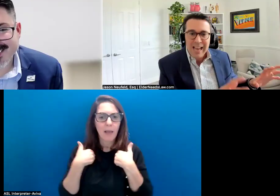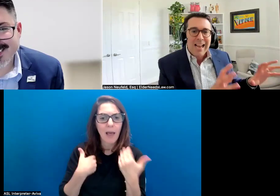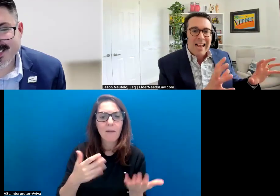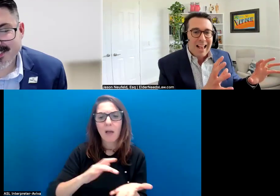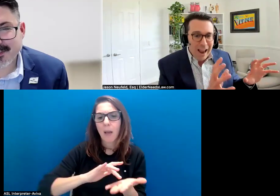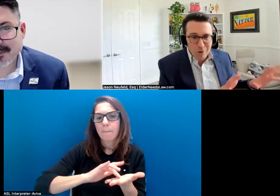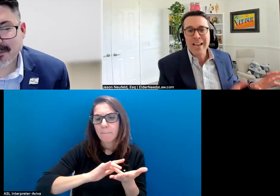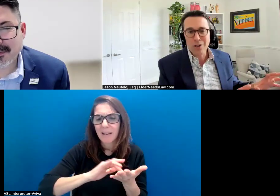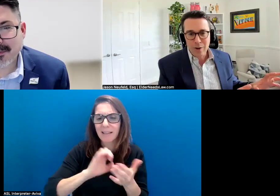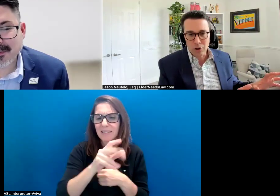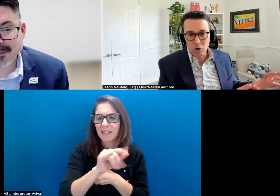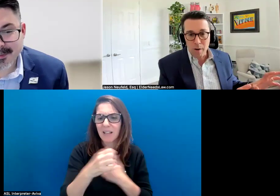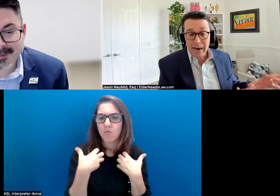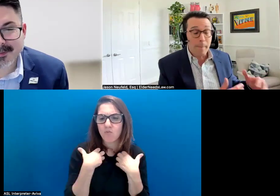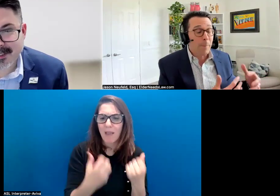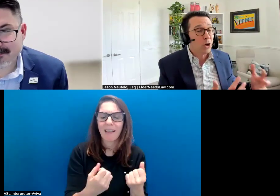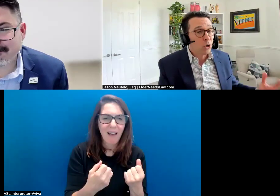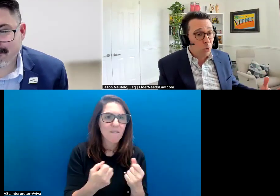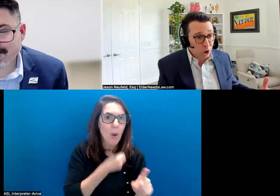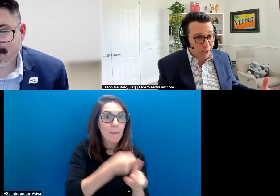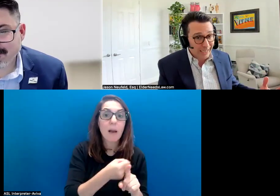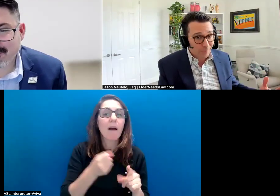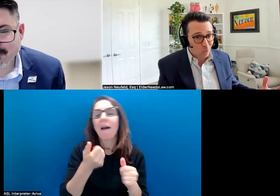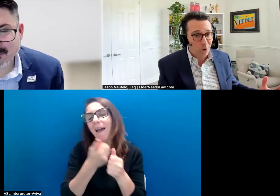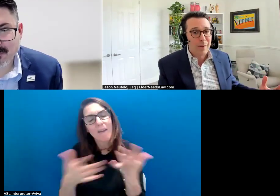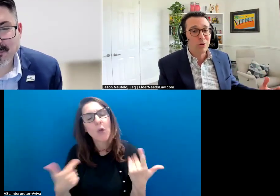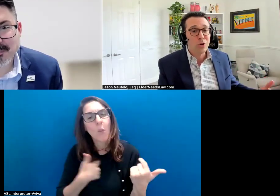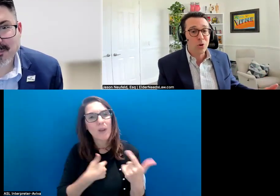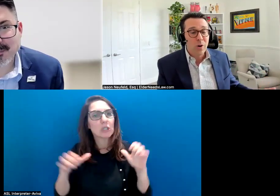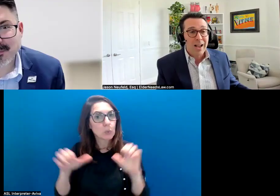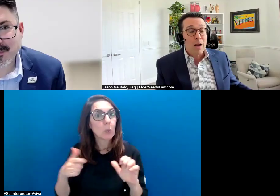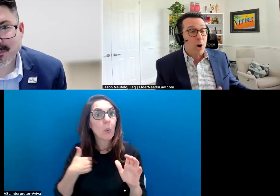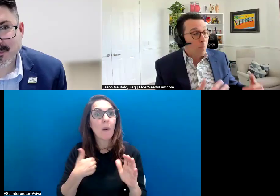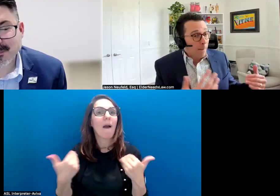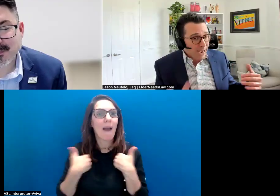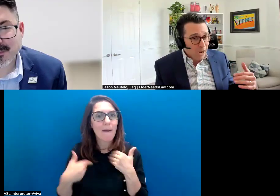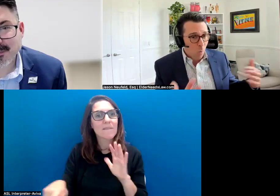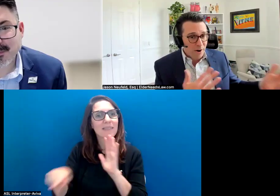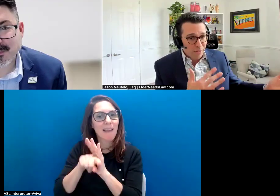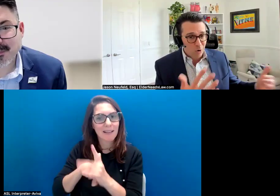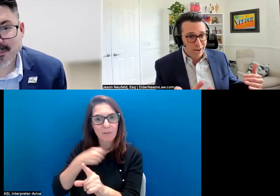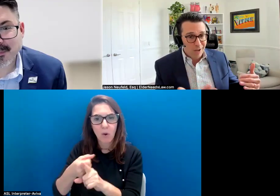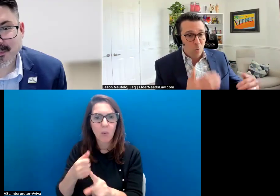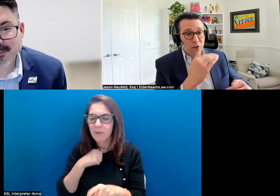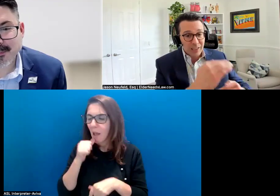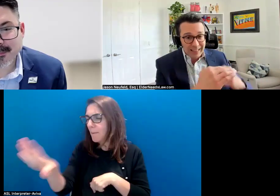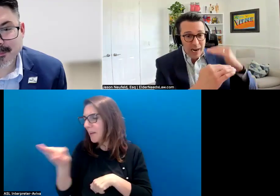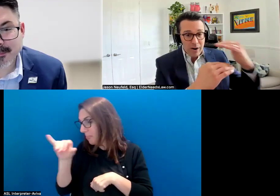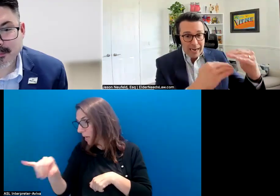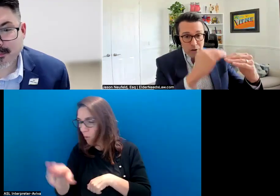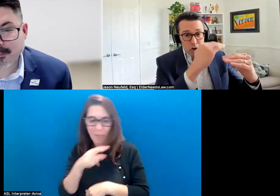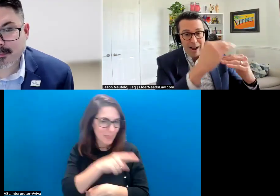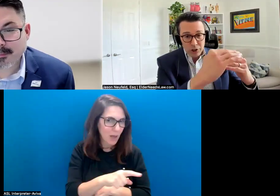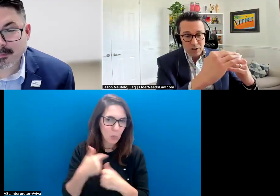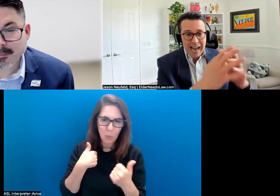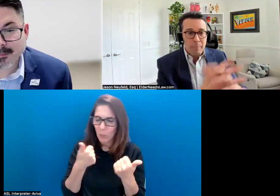it. Everything I do has a drawback. Yeah. But usually we're able to, not picking one thing or the other, we're